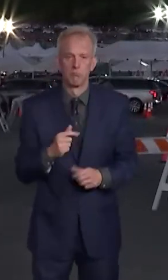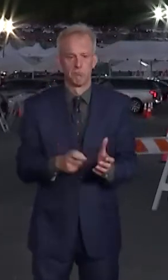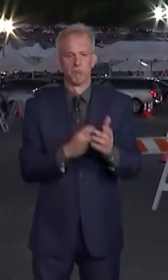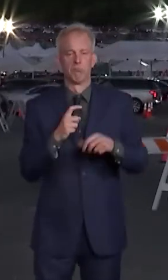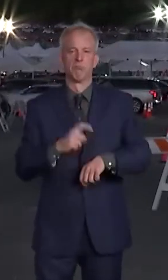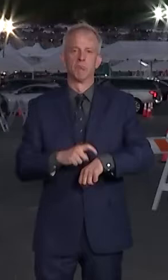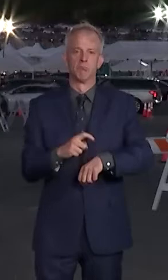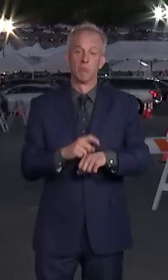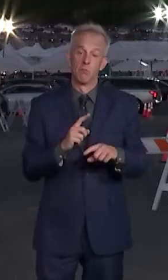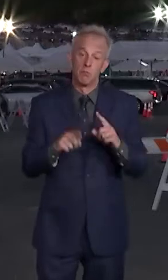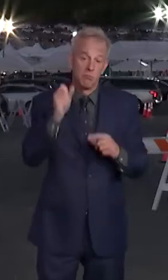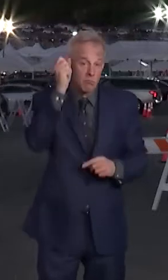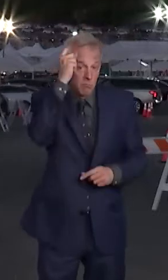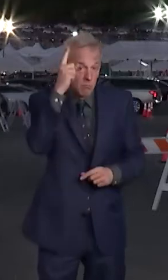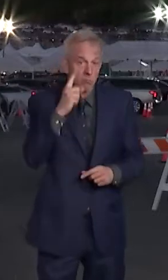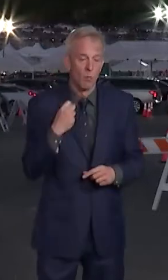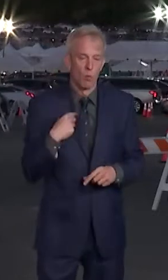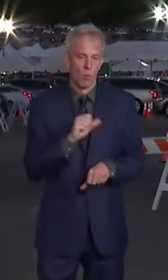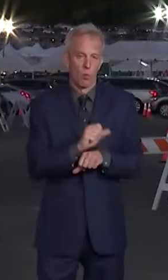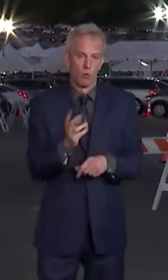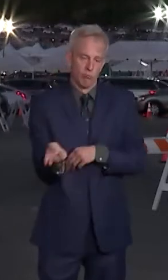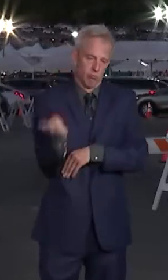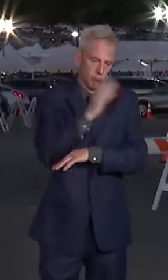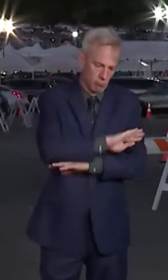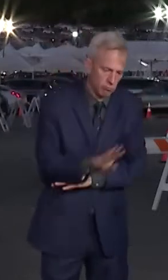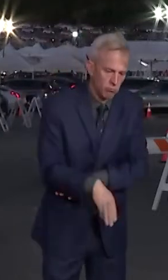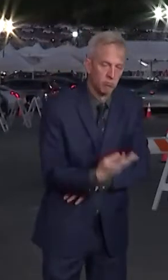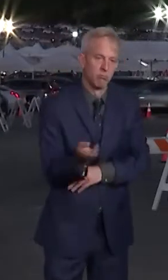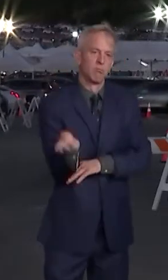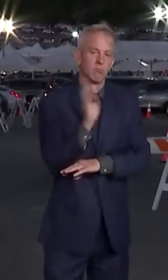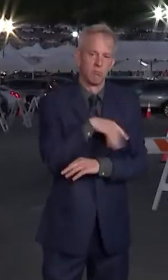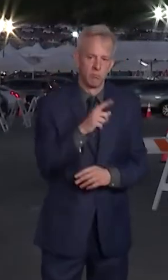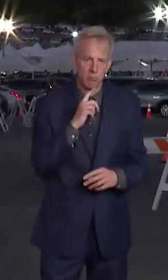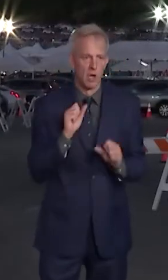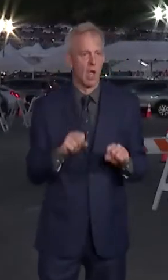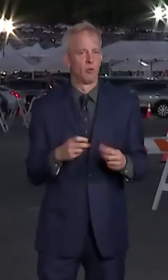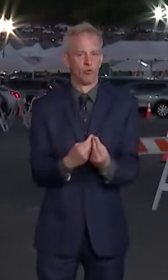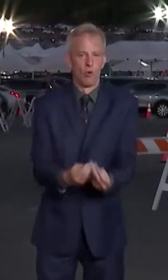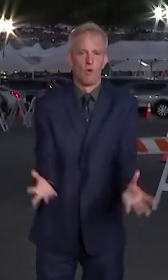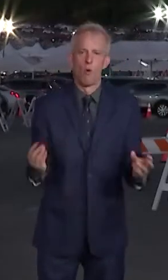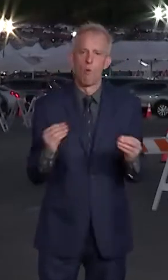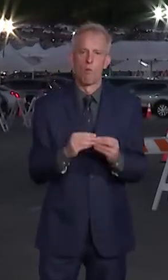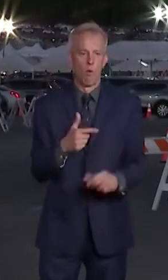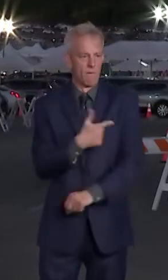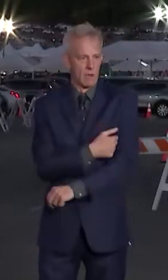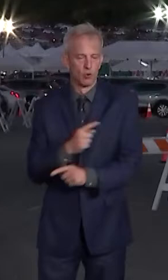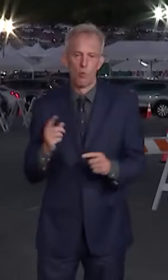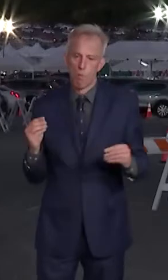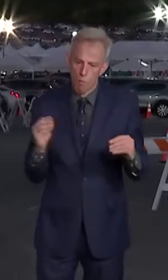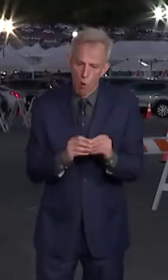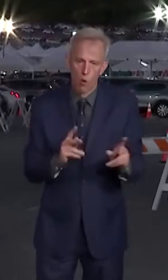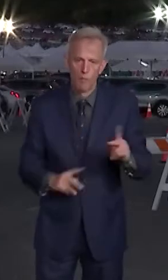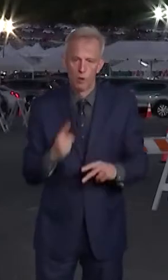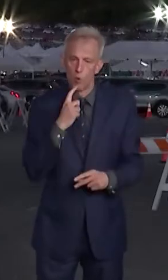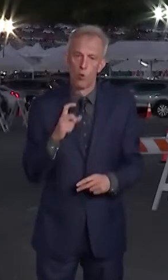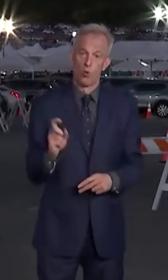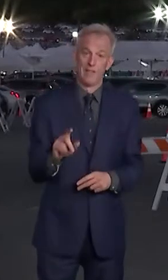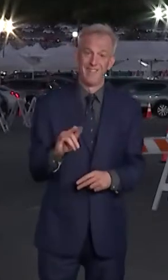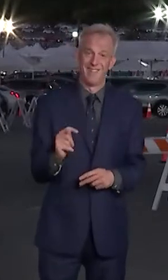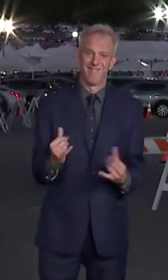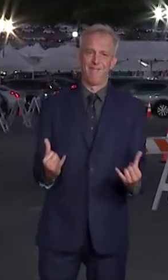expedite this process, to deliver the more of these vaccines to more Angelinos who need it